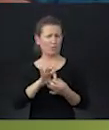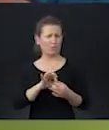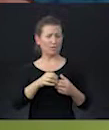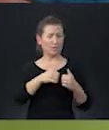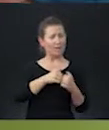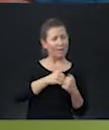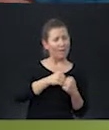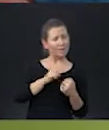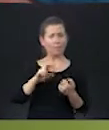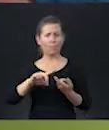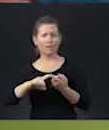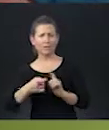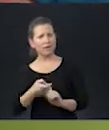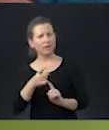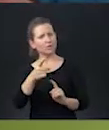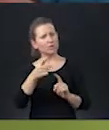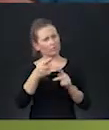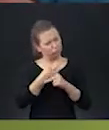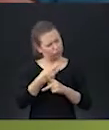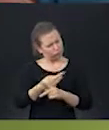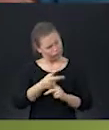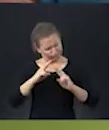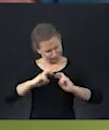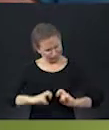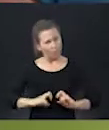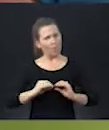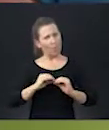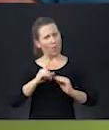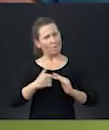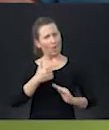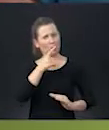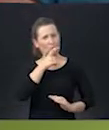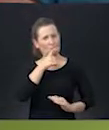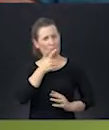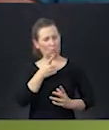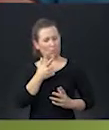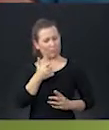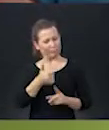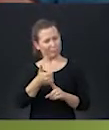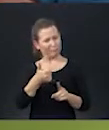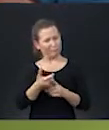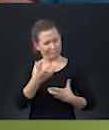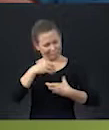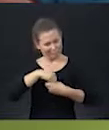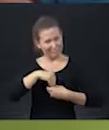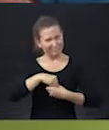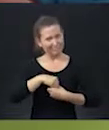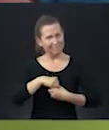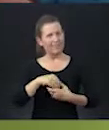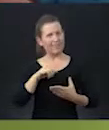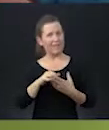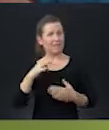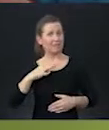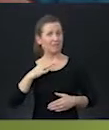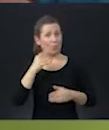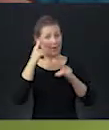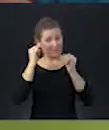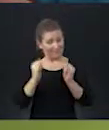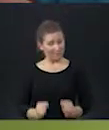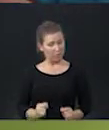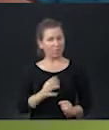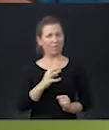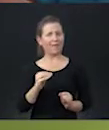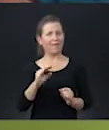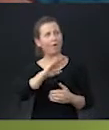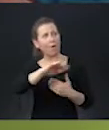you're in a relationship, whether it be platonic or romantic, you find out more about who you are deep down inside. And I think that's extremely beneficial